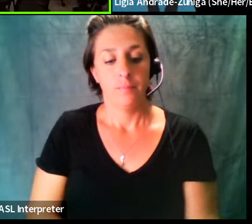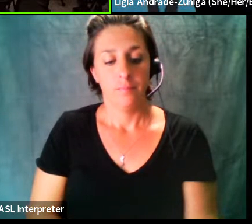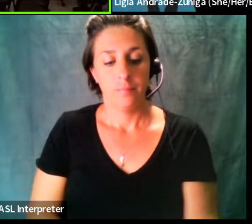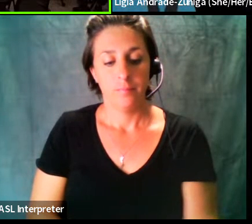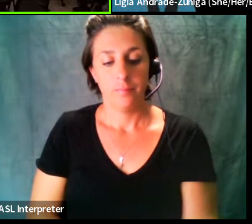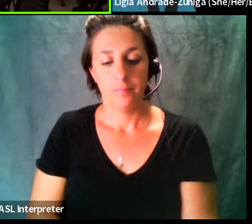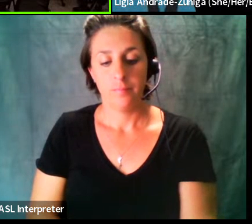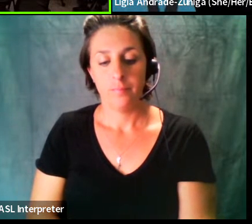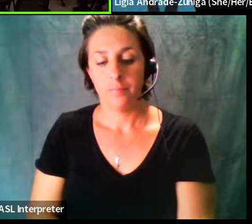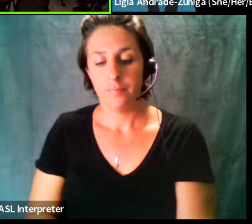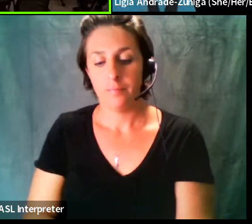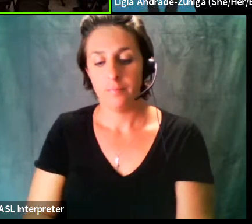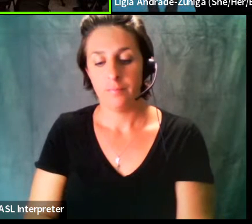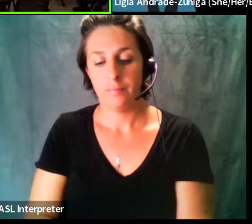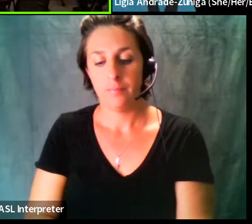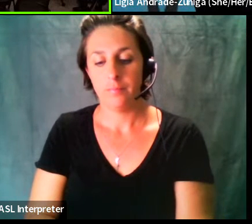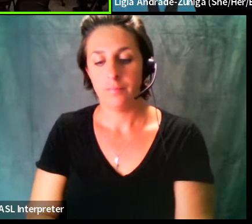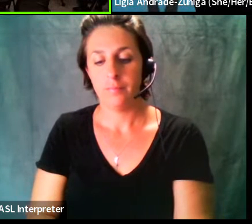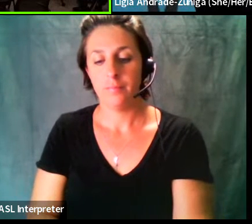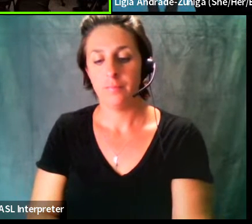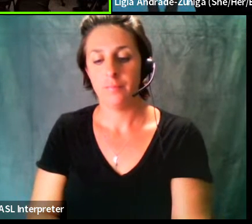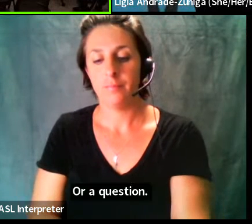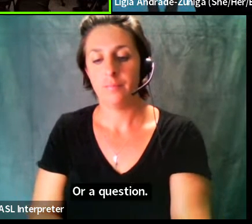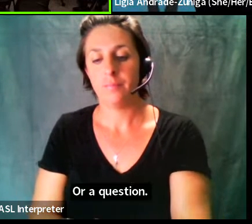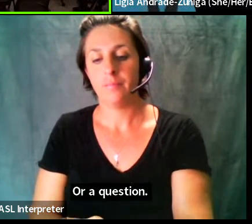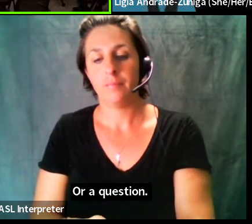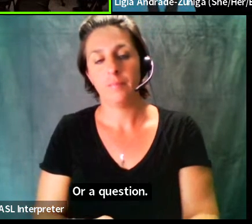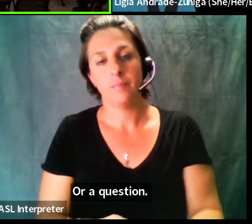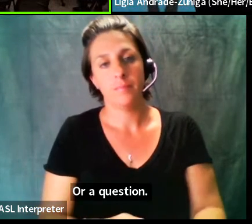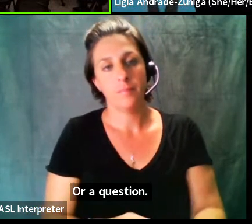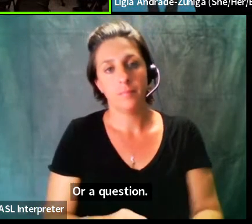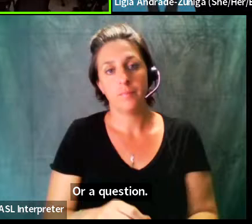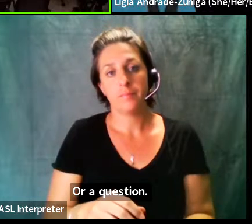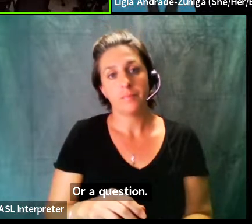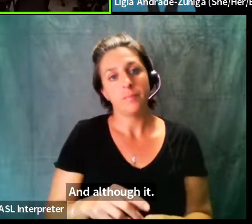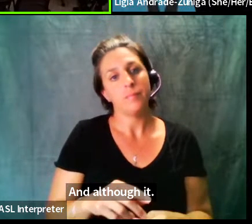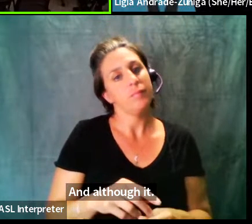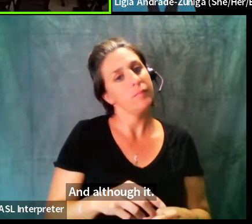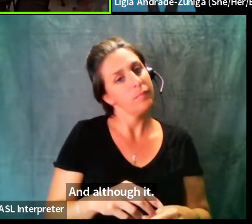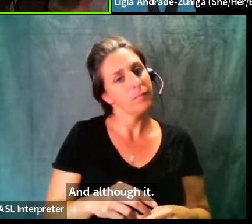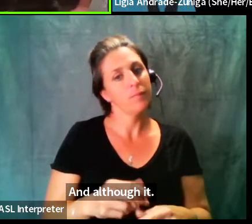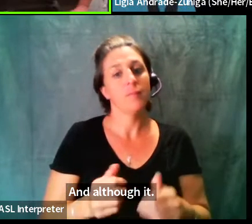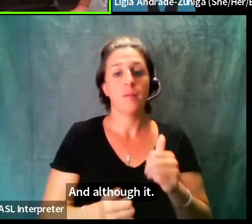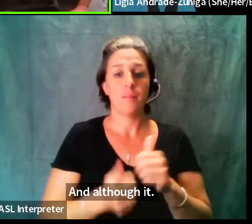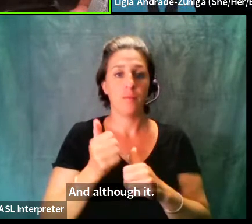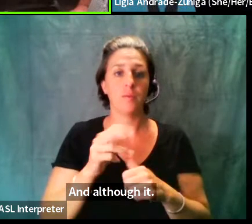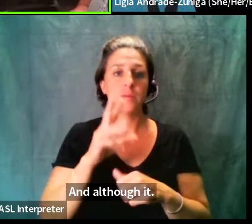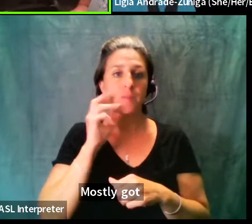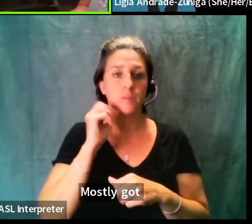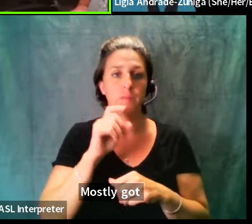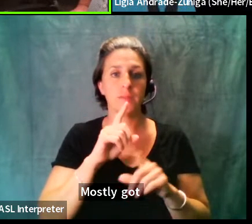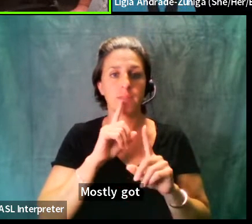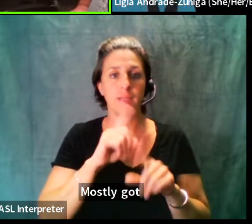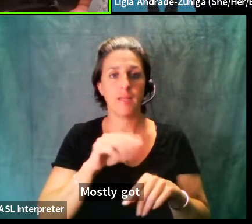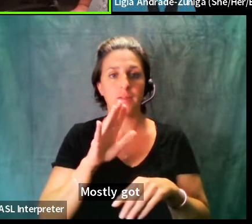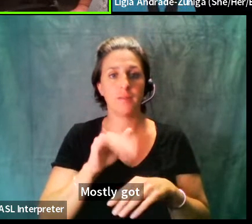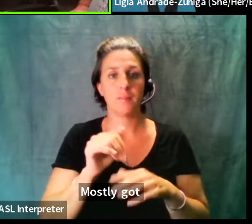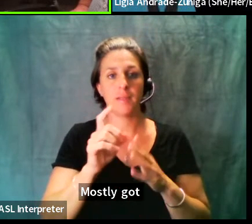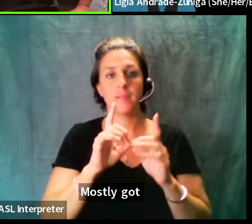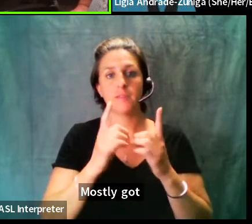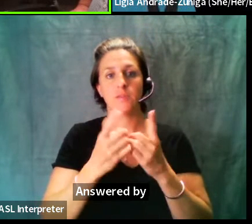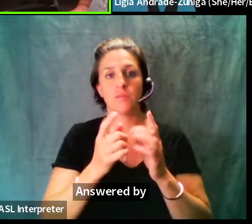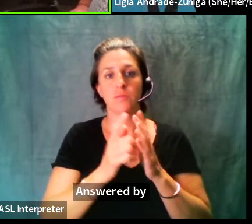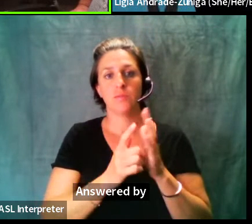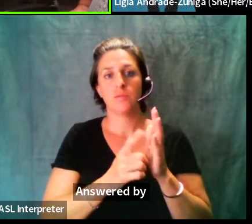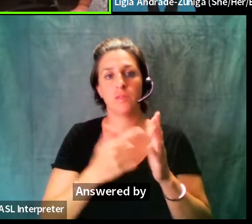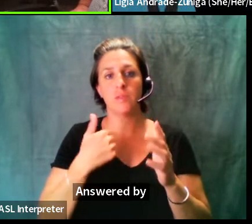Another question, although it mostly got answered by the district's attorney. You know,